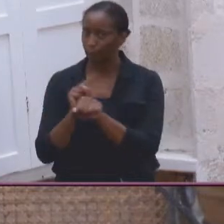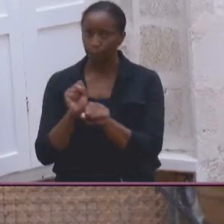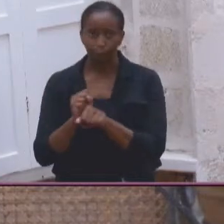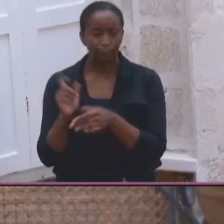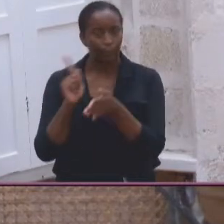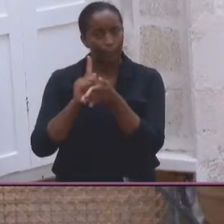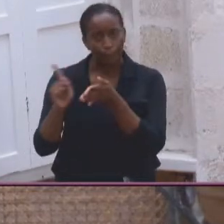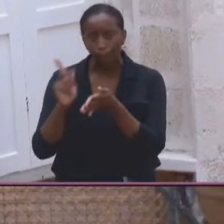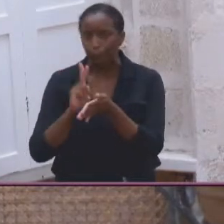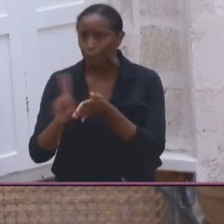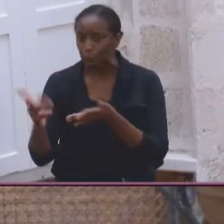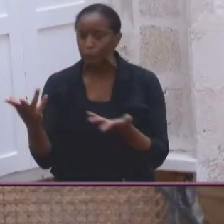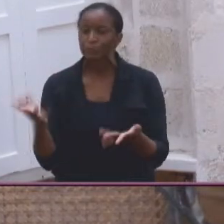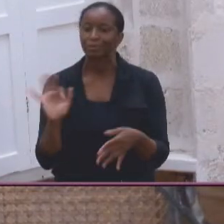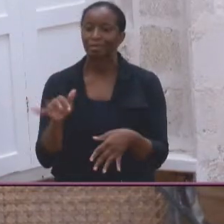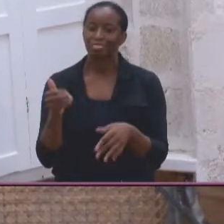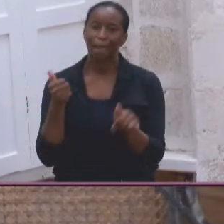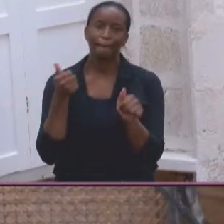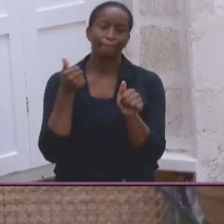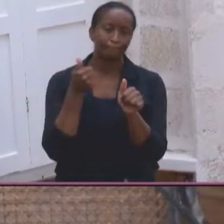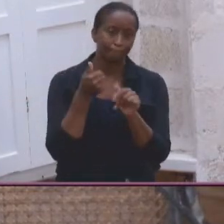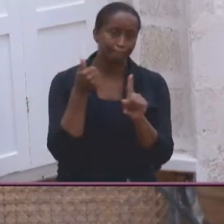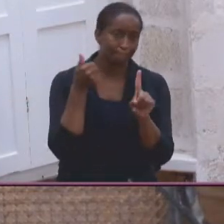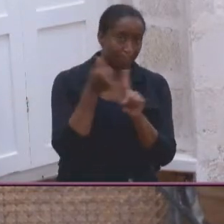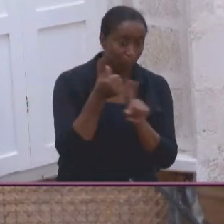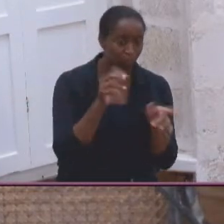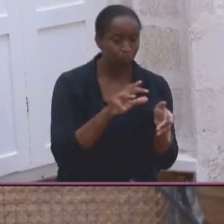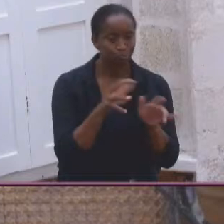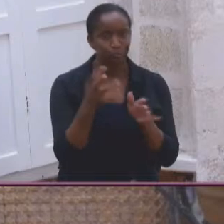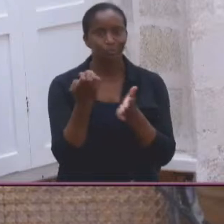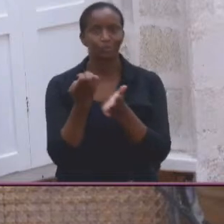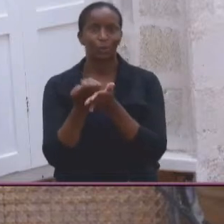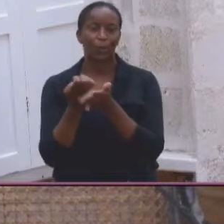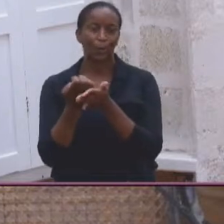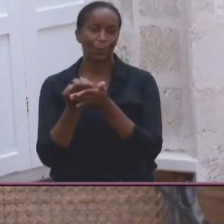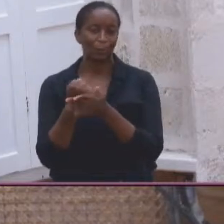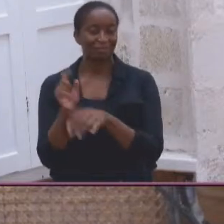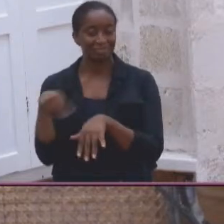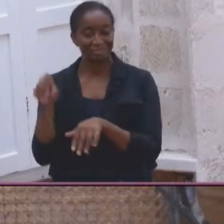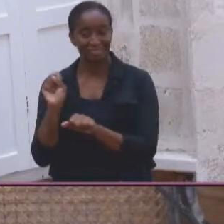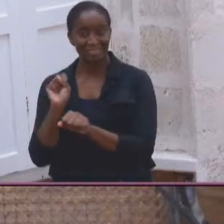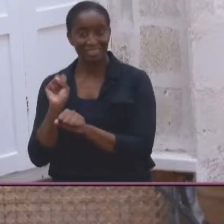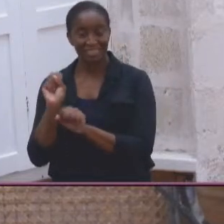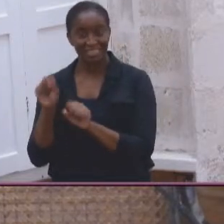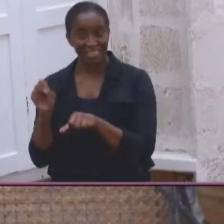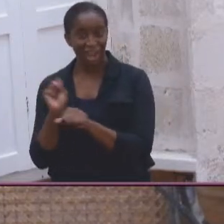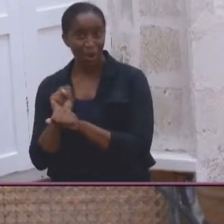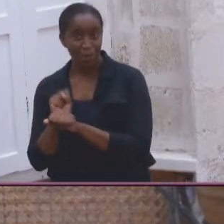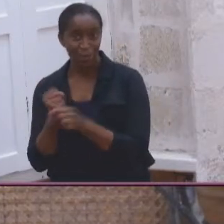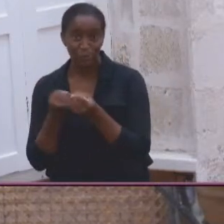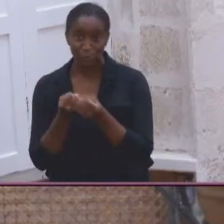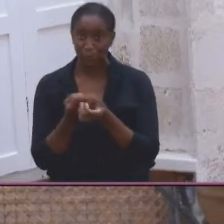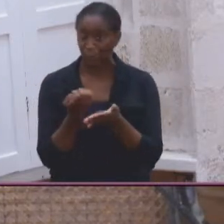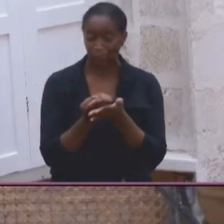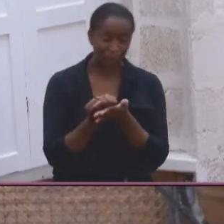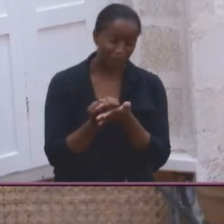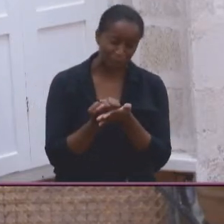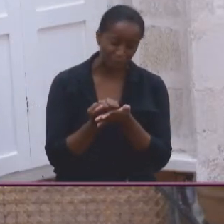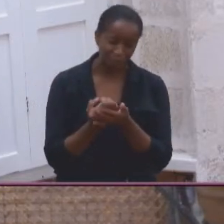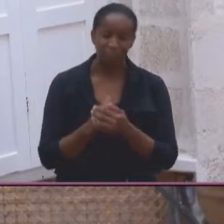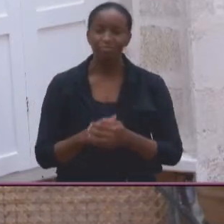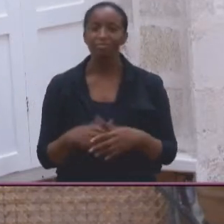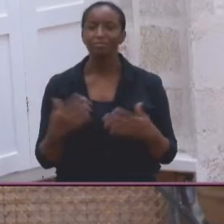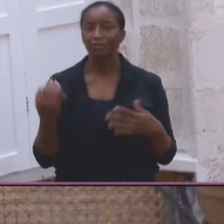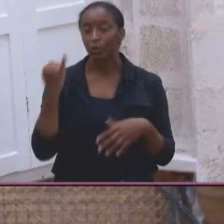on the economy. Again, this is an area where the environmental health officers, once there are adequate